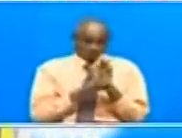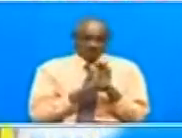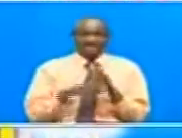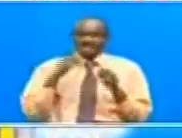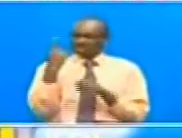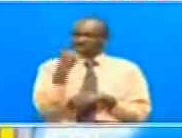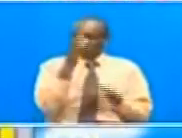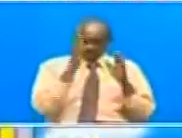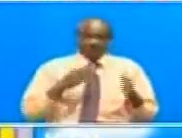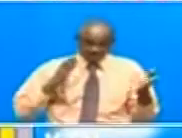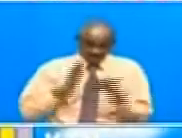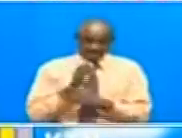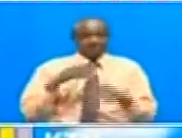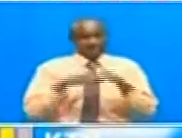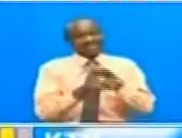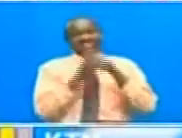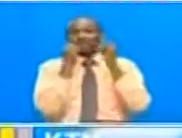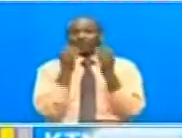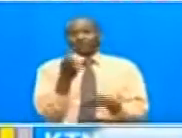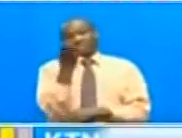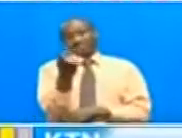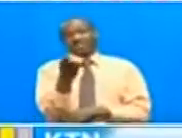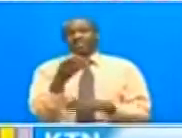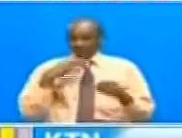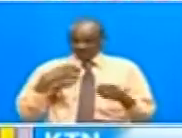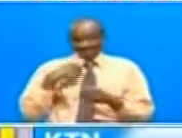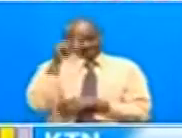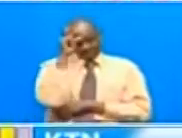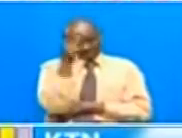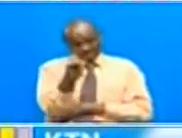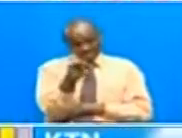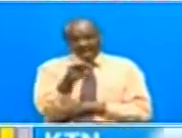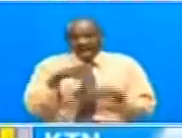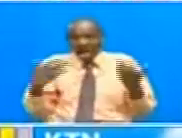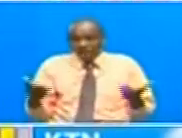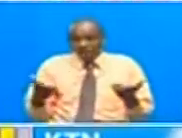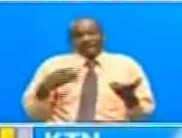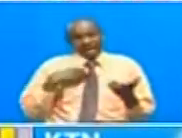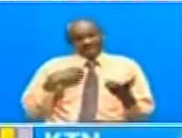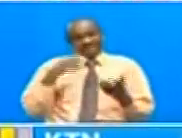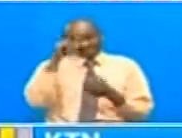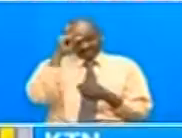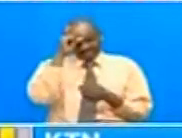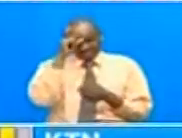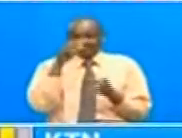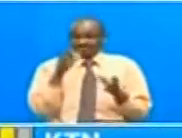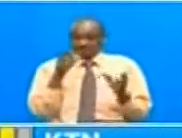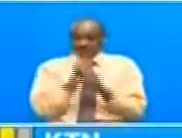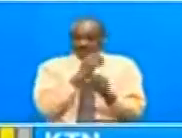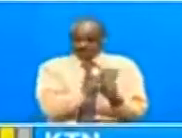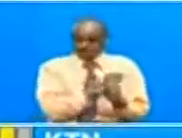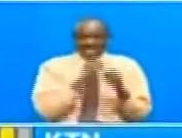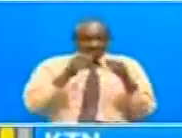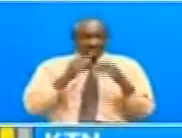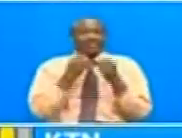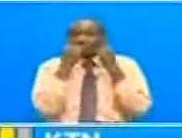every citizen has a right to access information held by the state and by extension state organs. Now, whether this information is